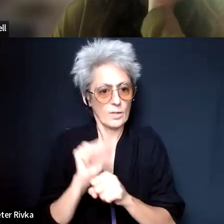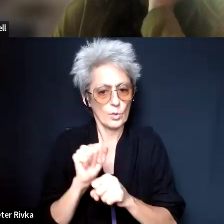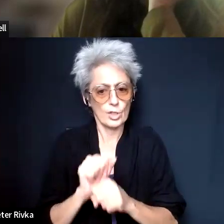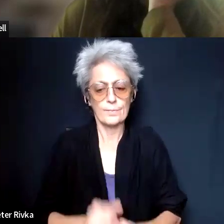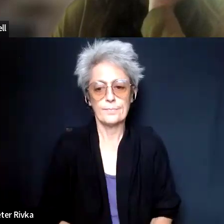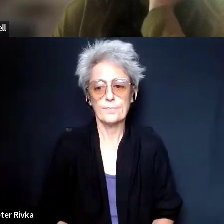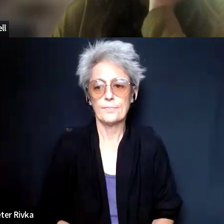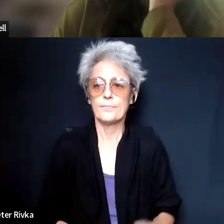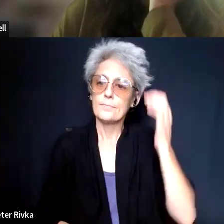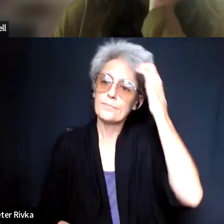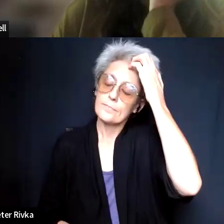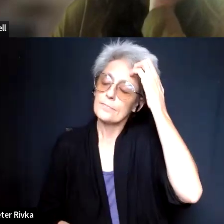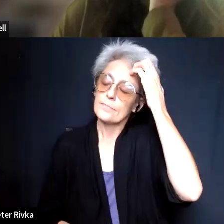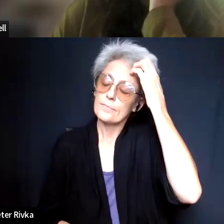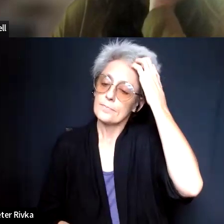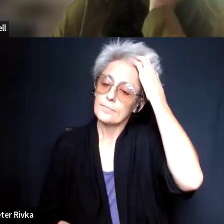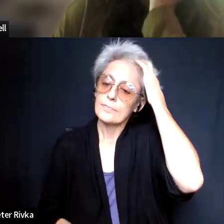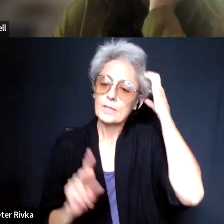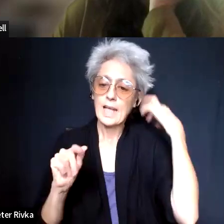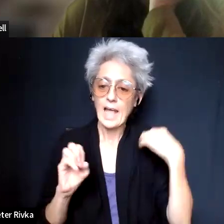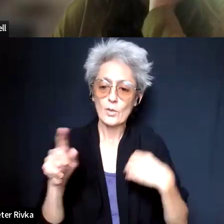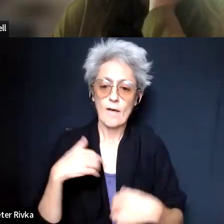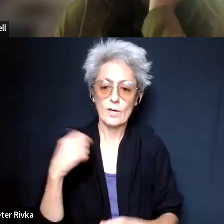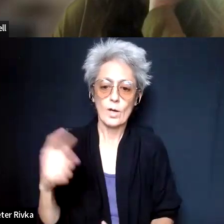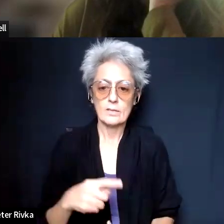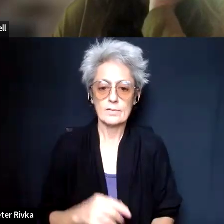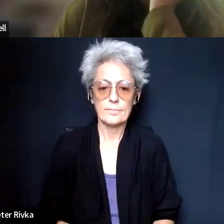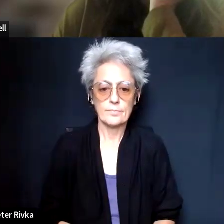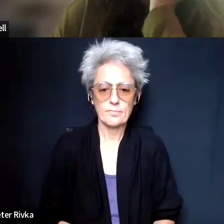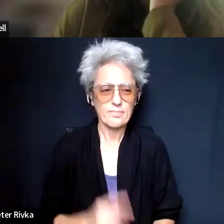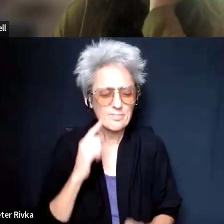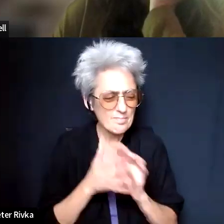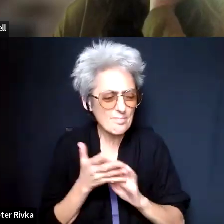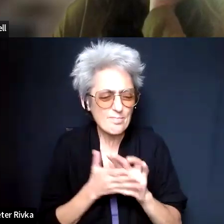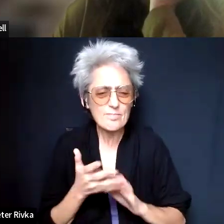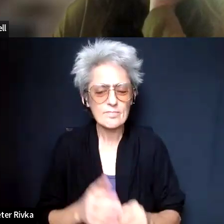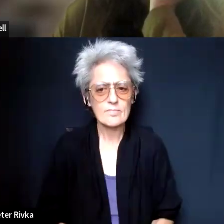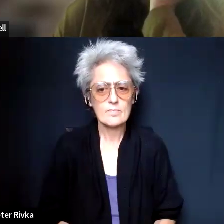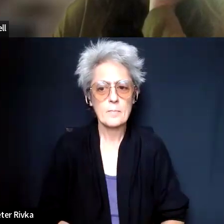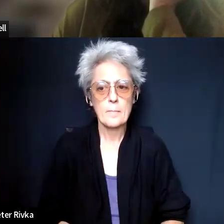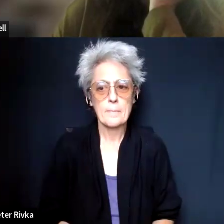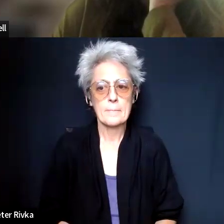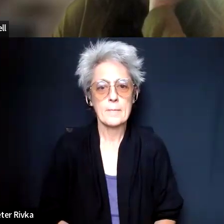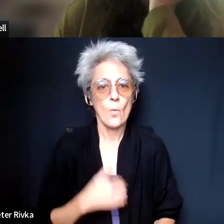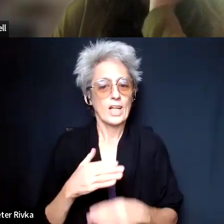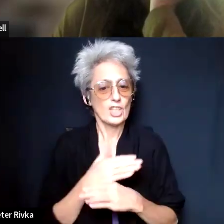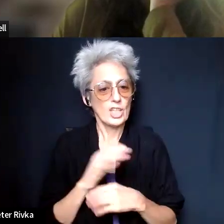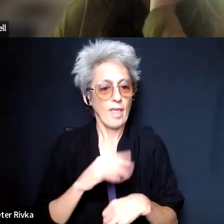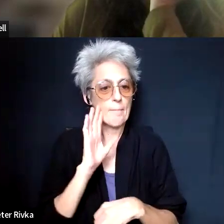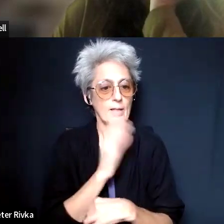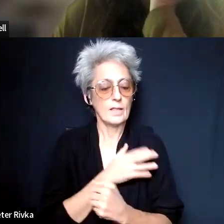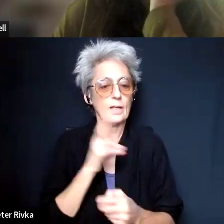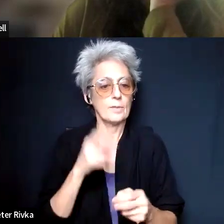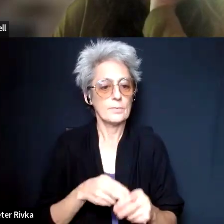Okay, you had a question? Not a question. I just wanted to share that my son participated in the